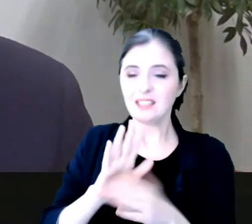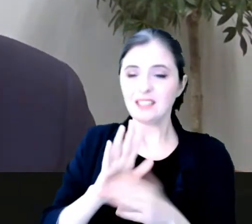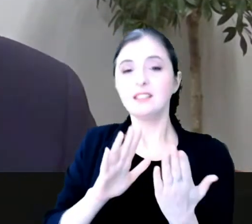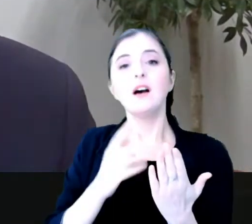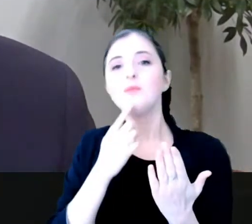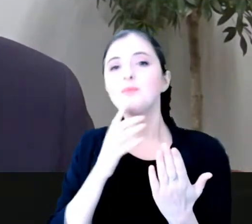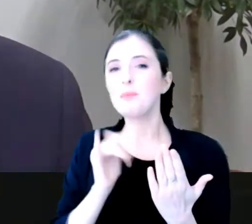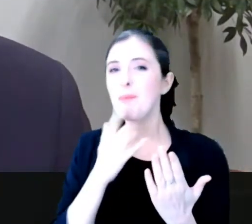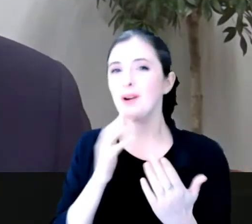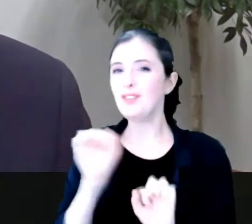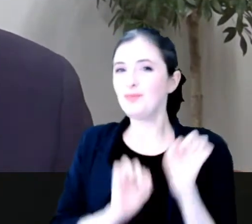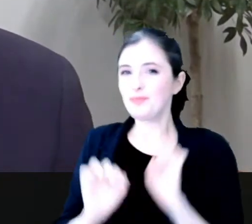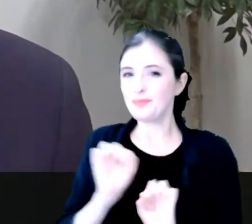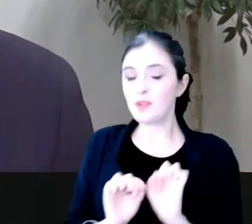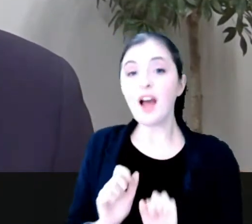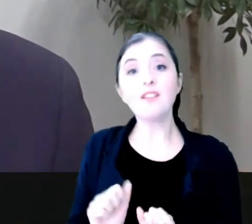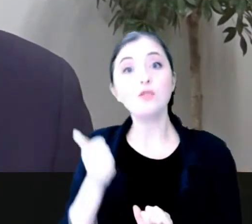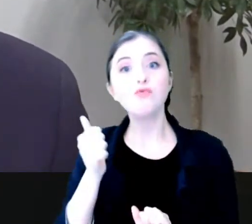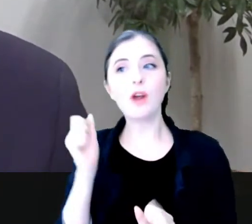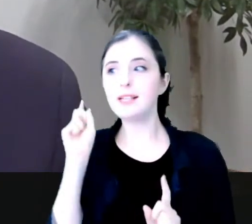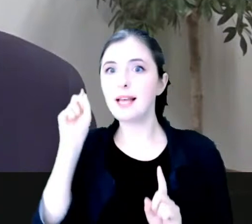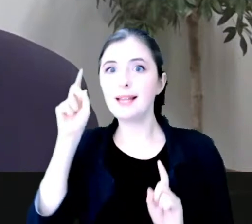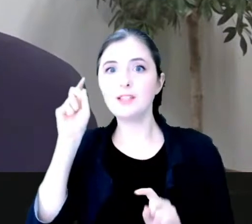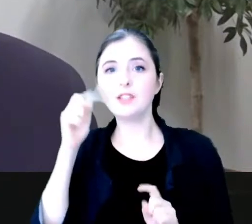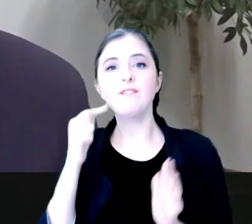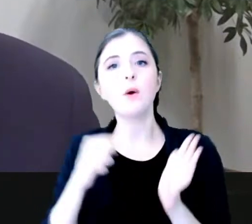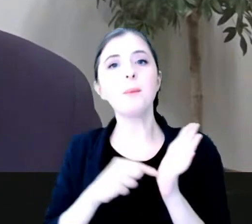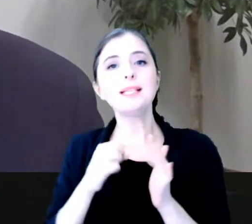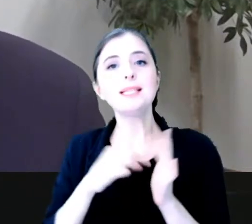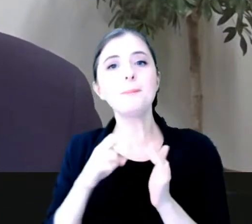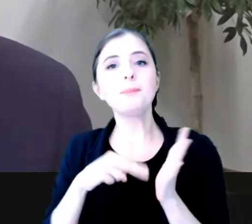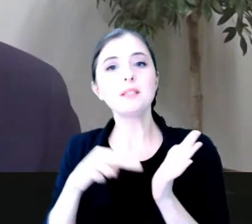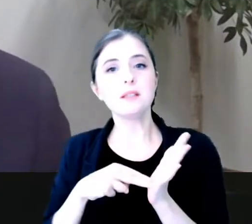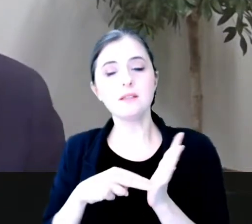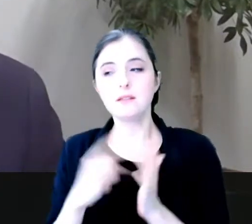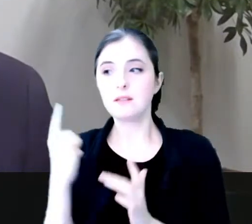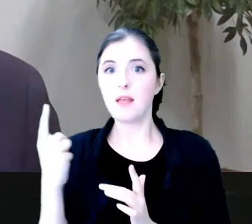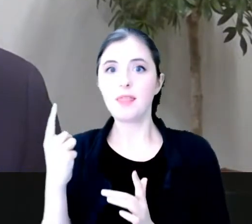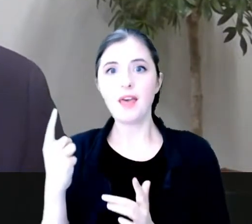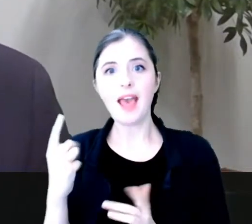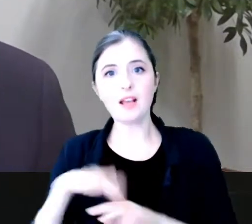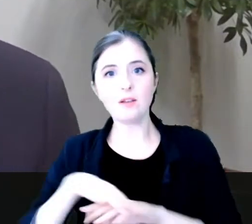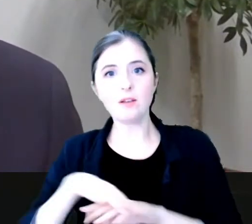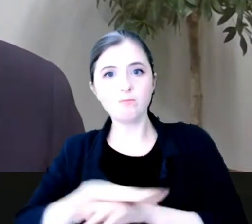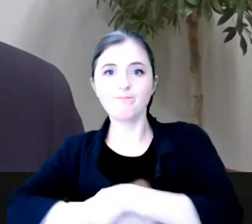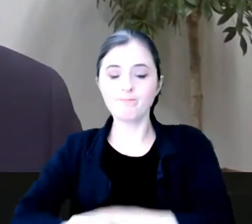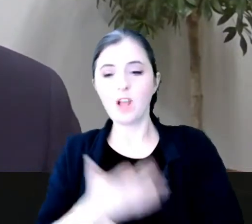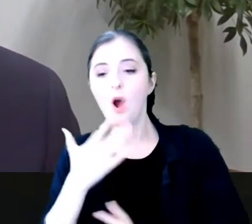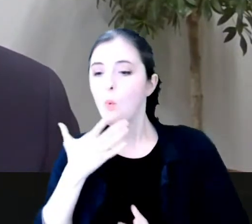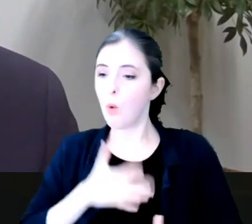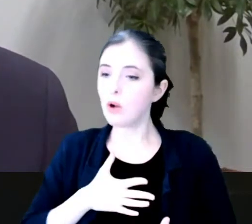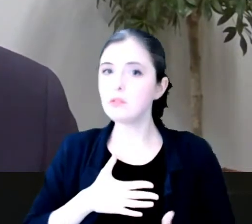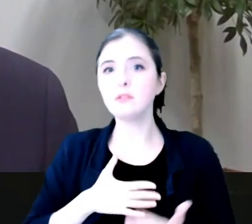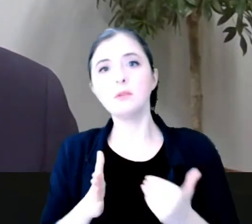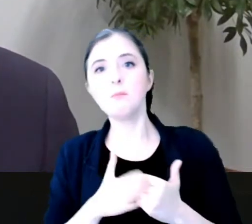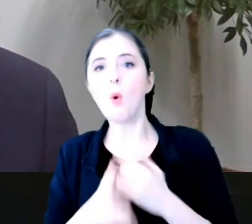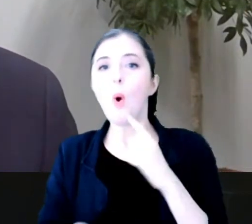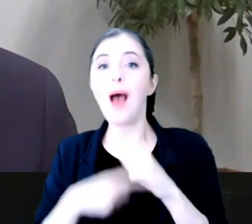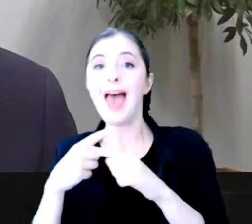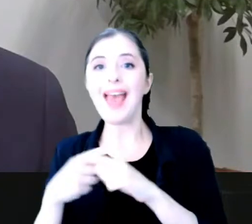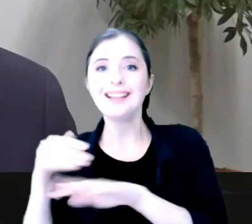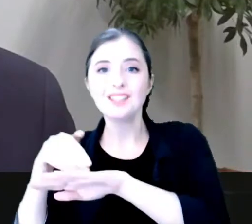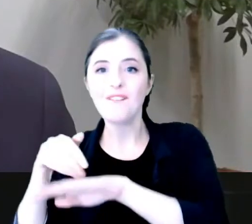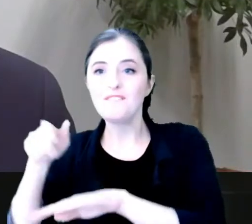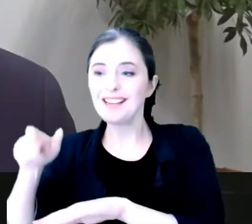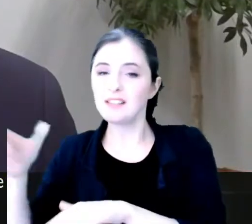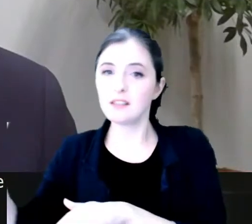Timpson's in relation to taking on deliberately as a proactive thing ex-offenders. And we're speaking to other employers across London